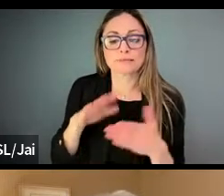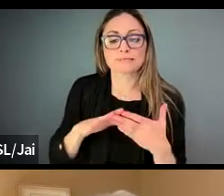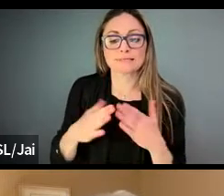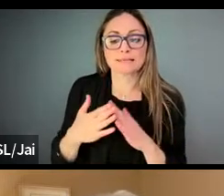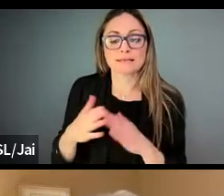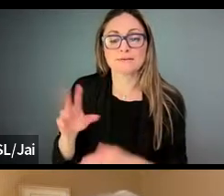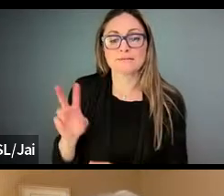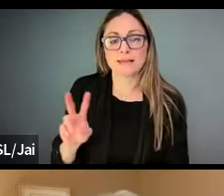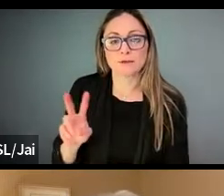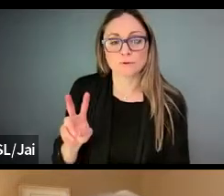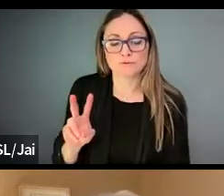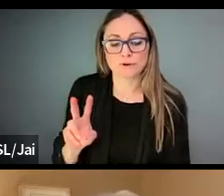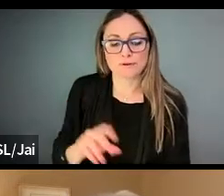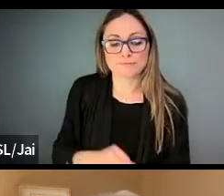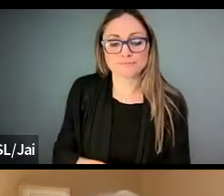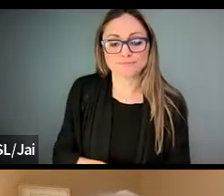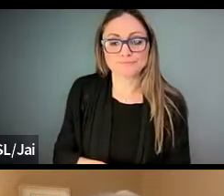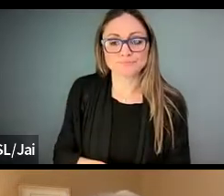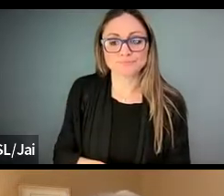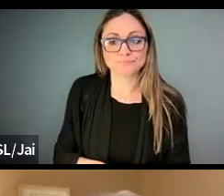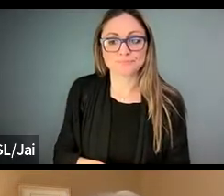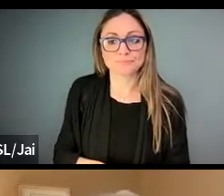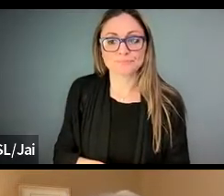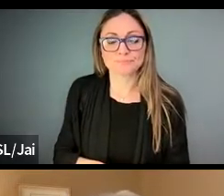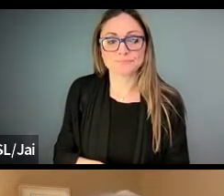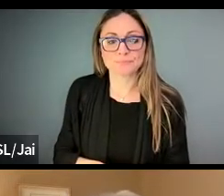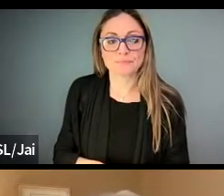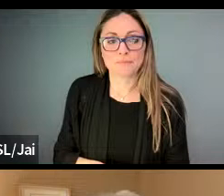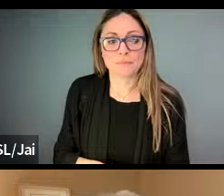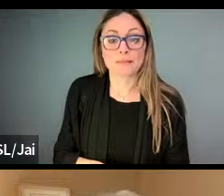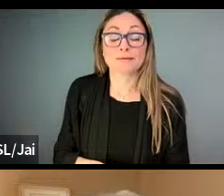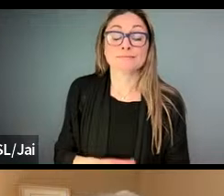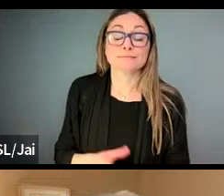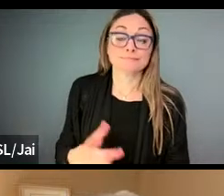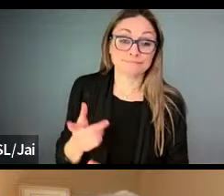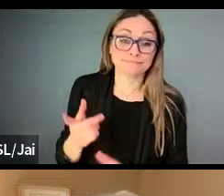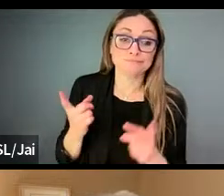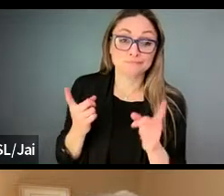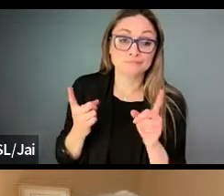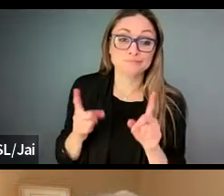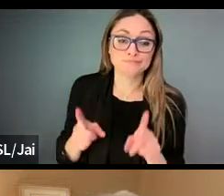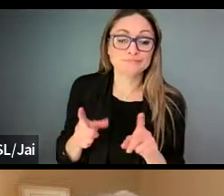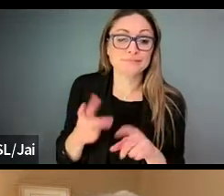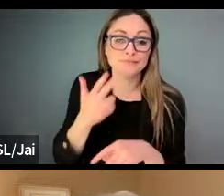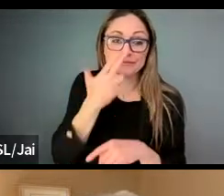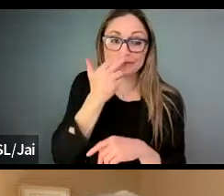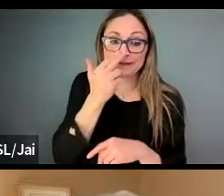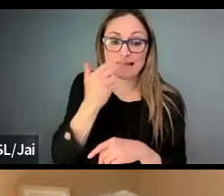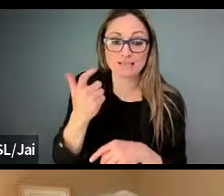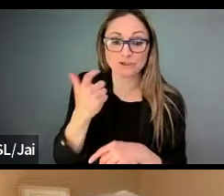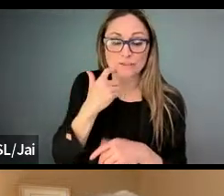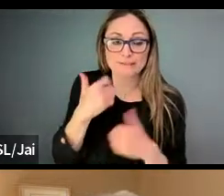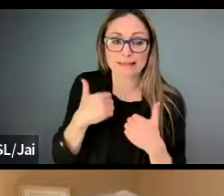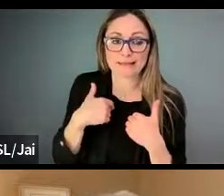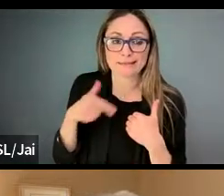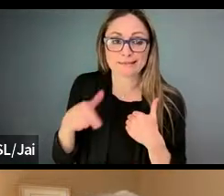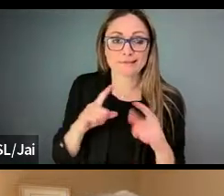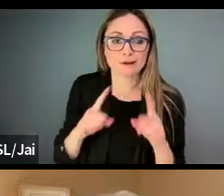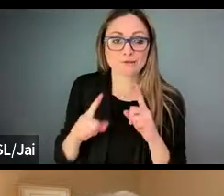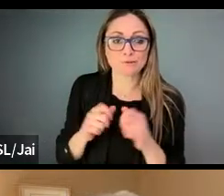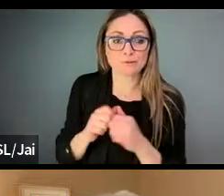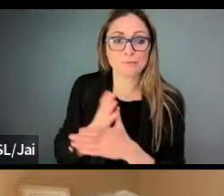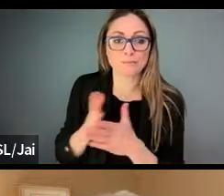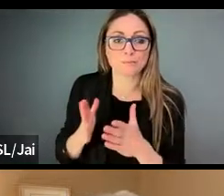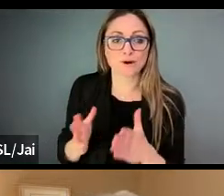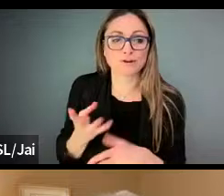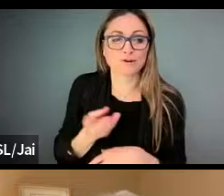Vancouver. And ironically, I just had this conversation with my partner a few weeks